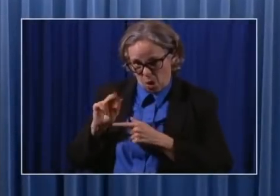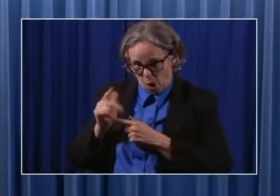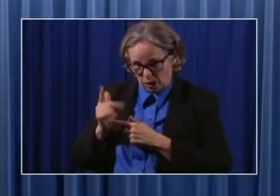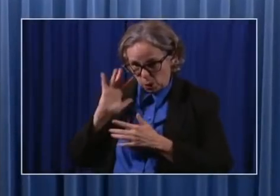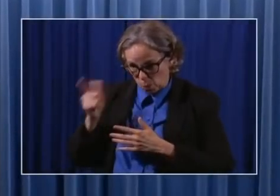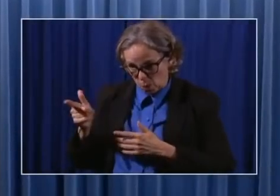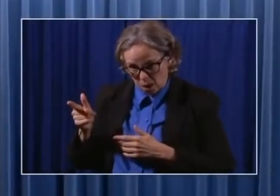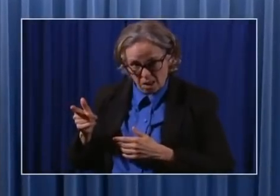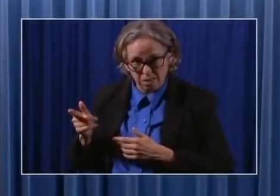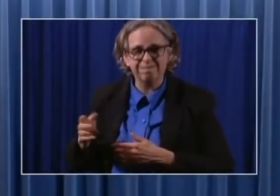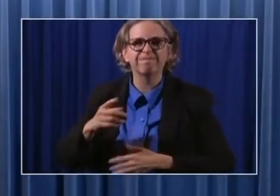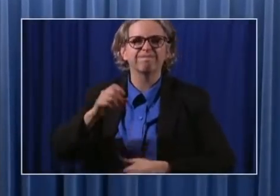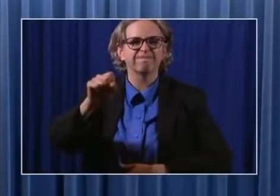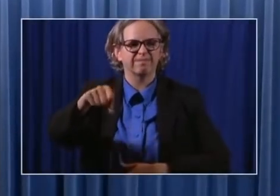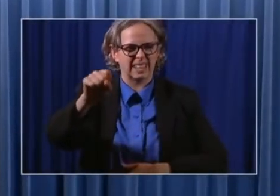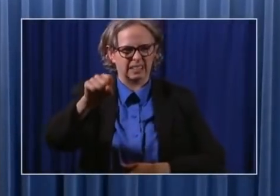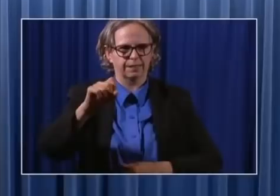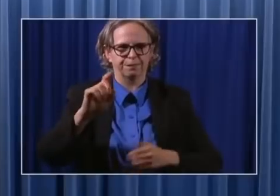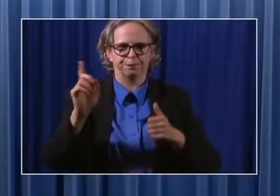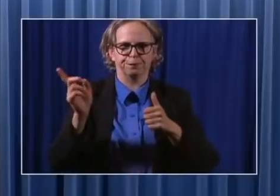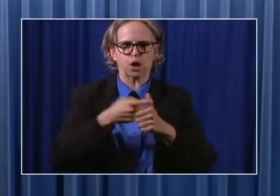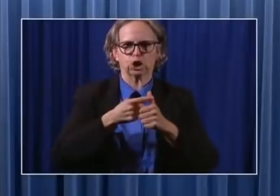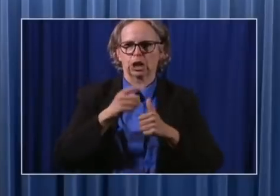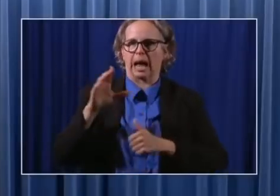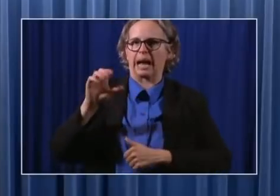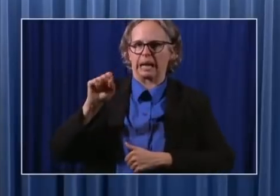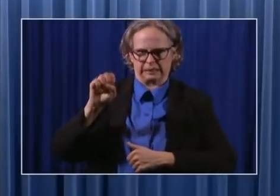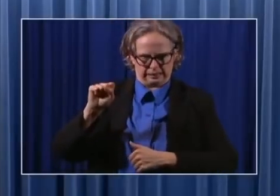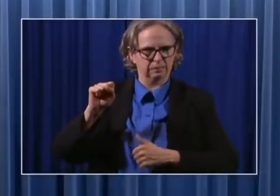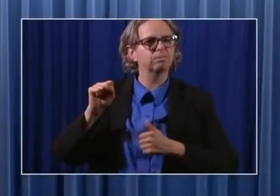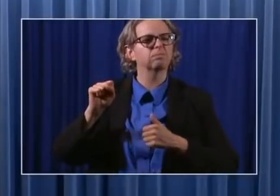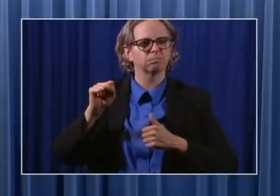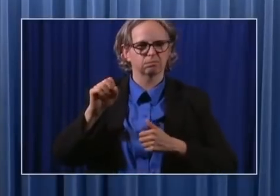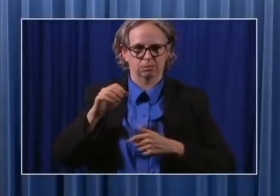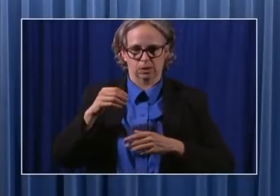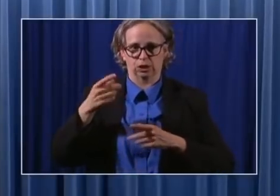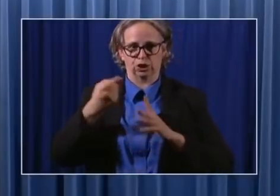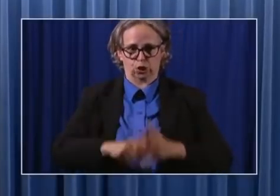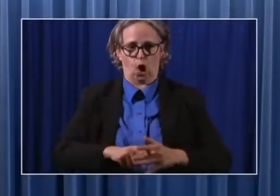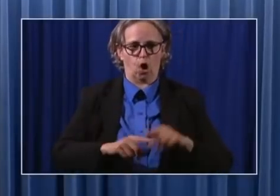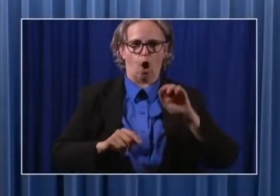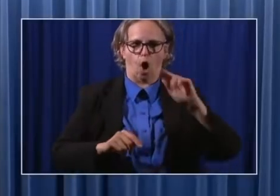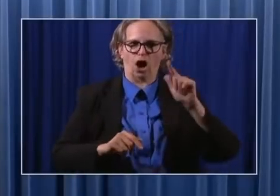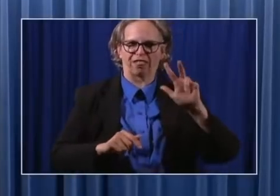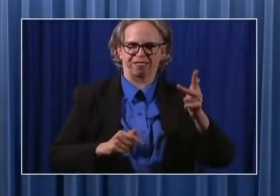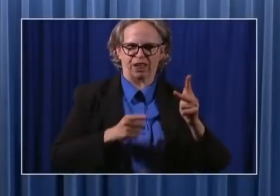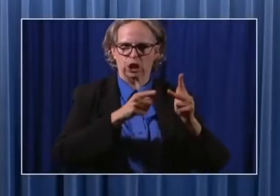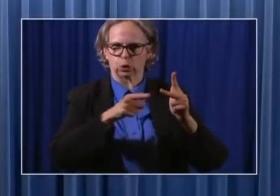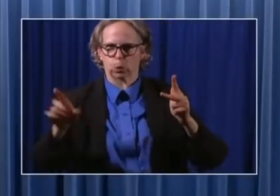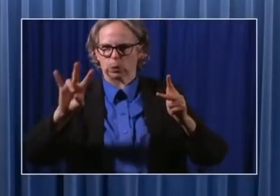in front of the Liquor Control Commission will be August 3rd through the 7th. Okay.